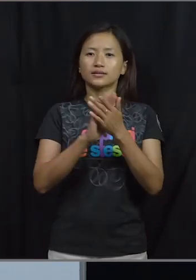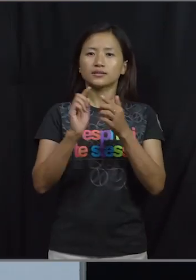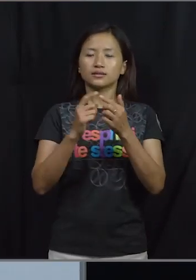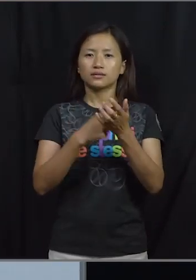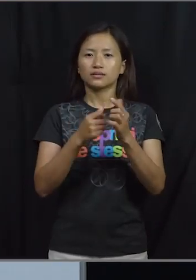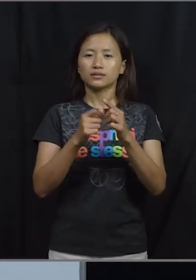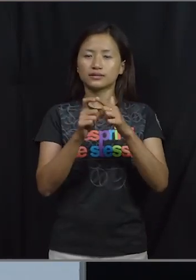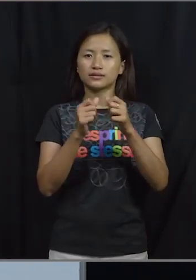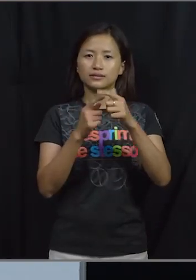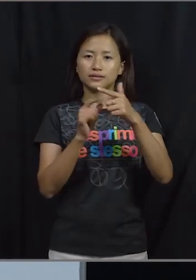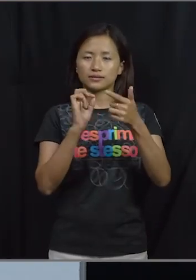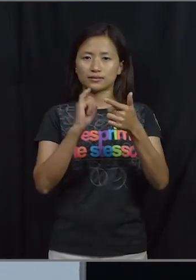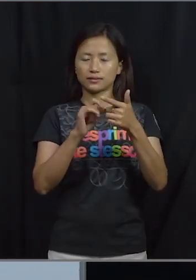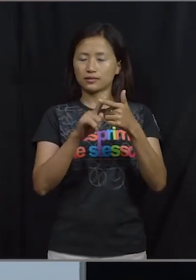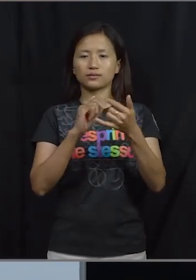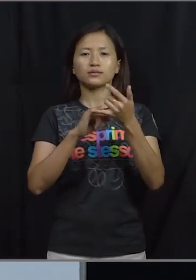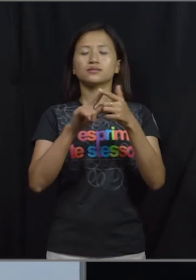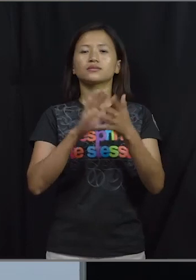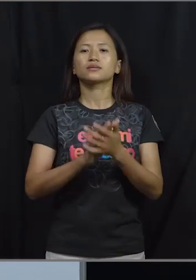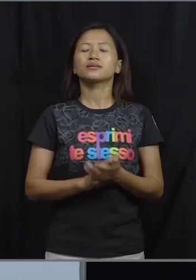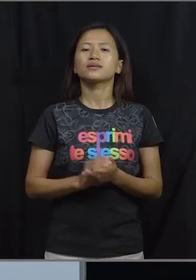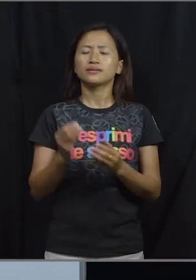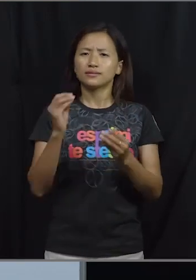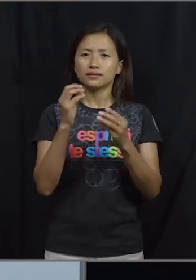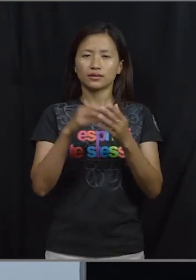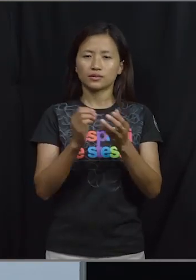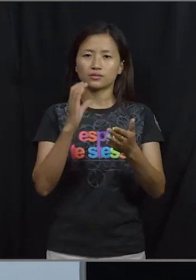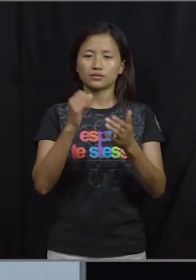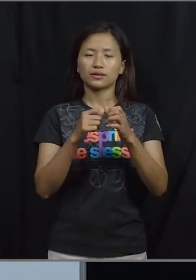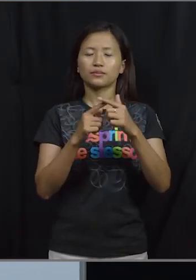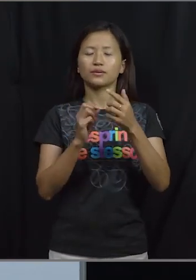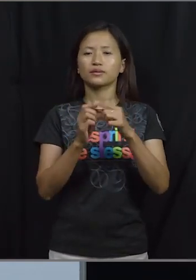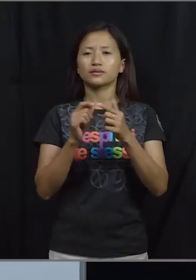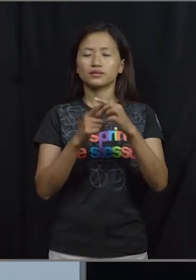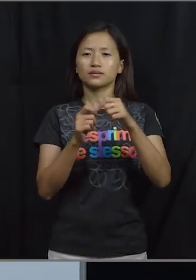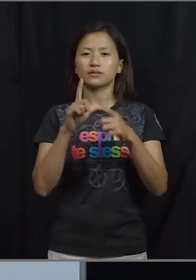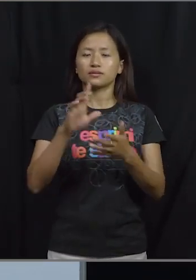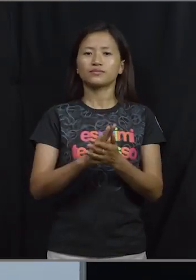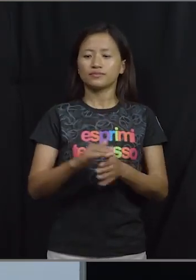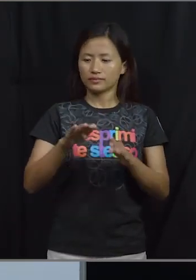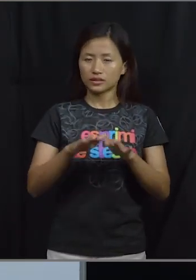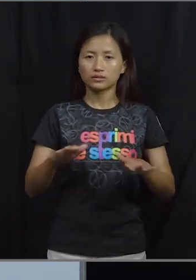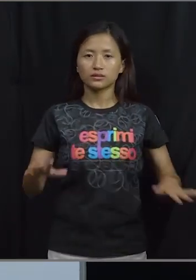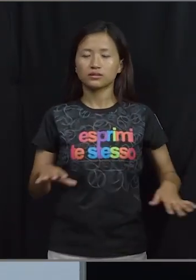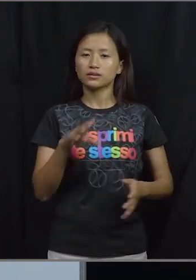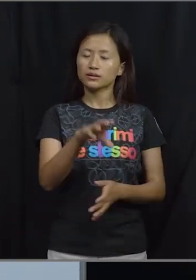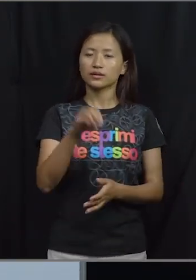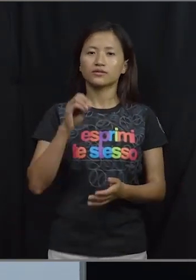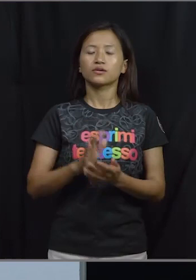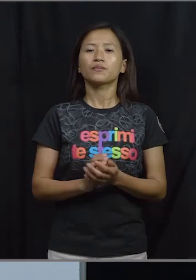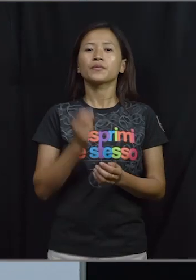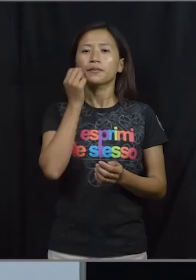So hereditas means capital or inheritance that children get from their parents. So it